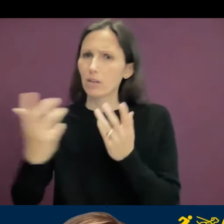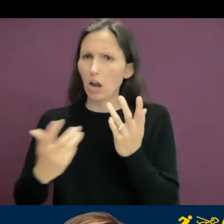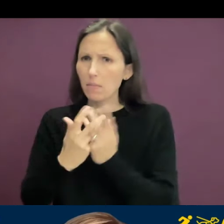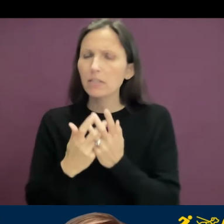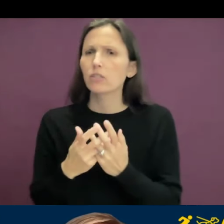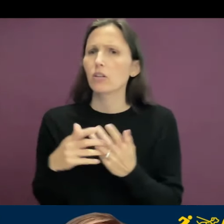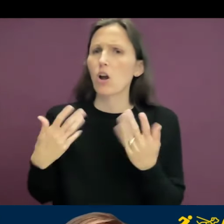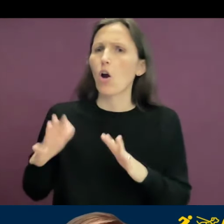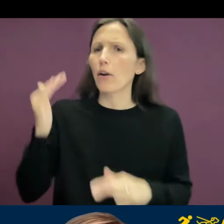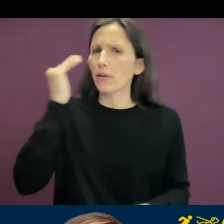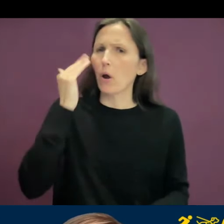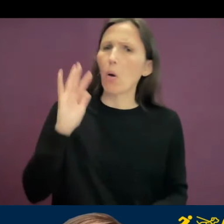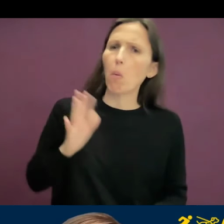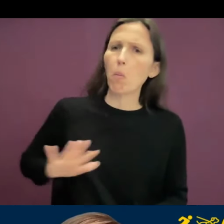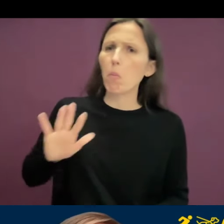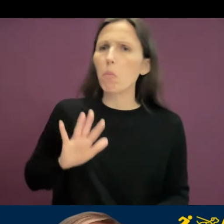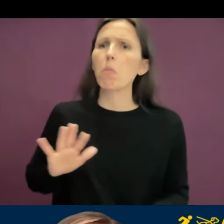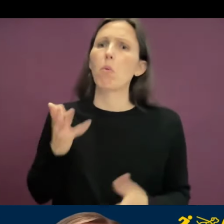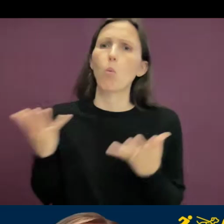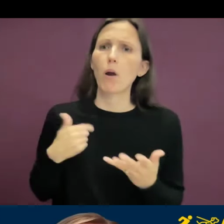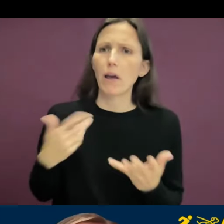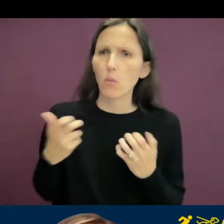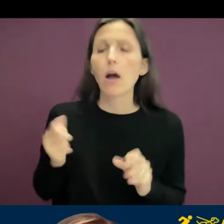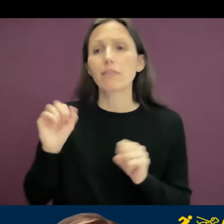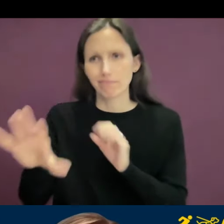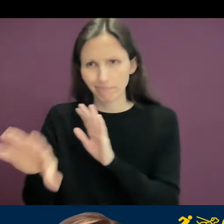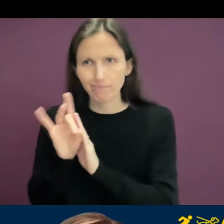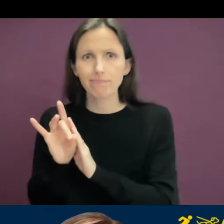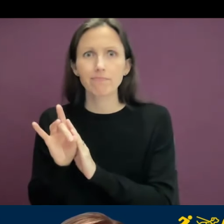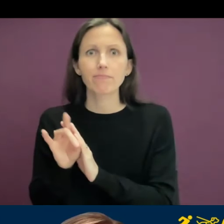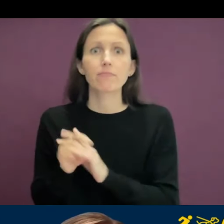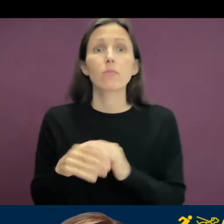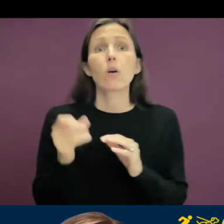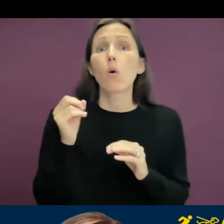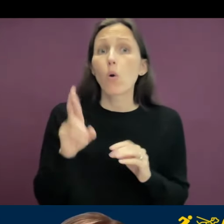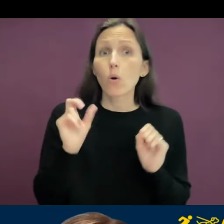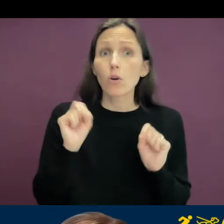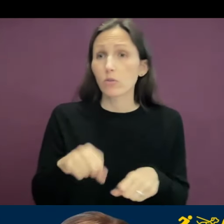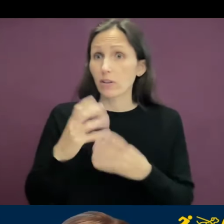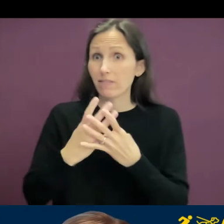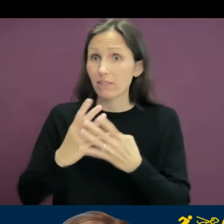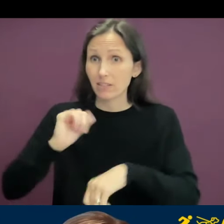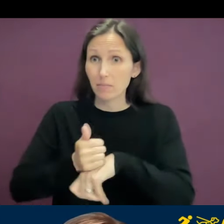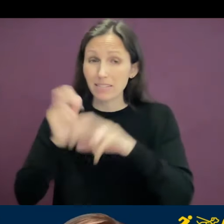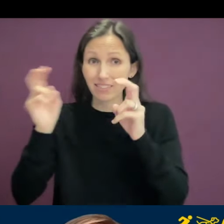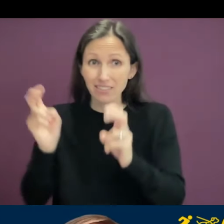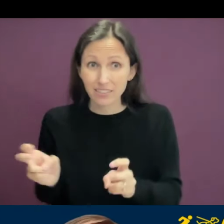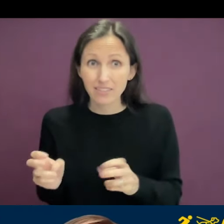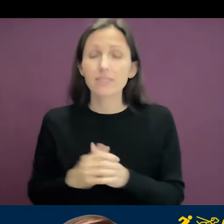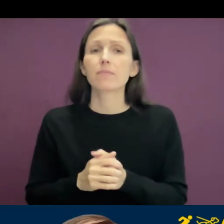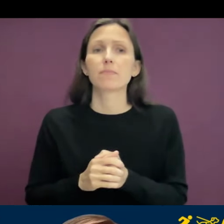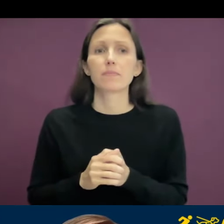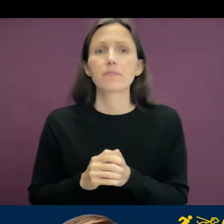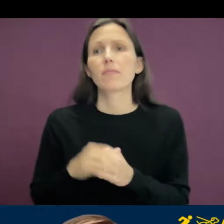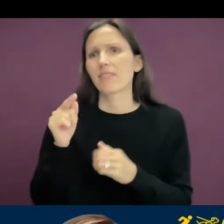pursue already, or by topic. And this is maybe less related to those accommodations because they do have their own tab. But this